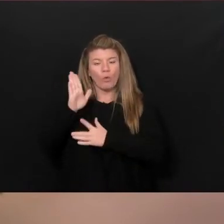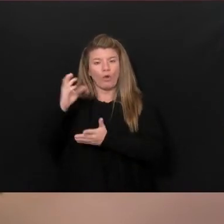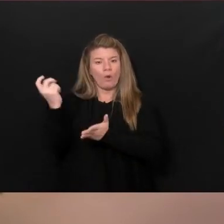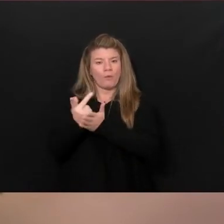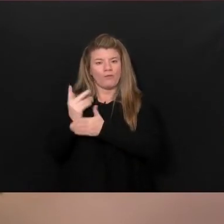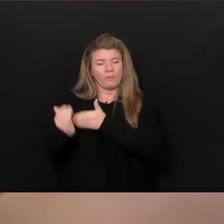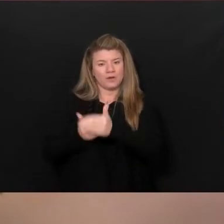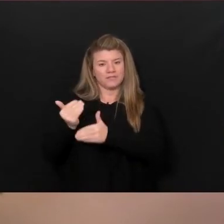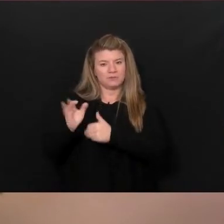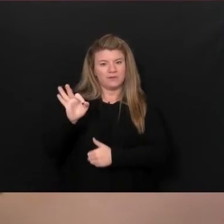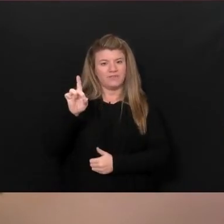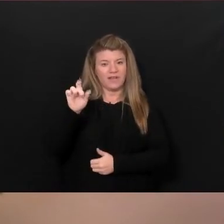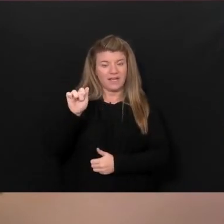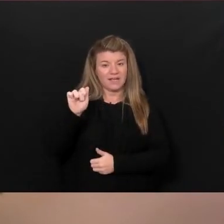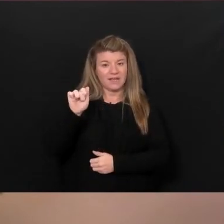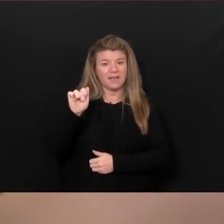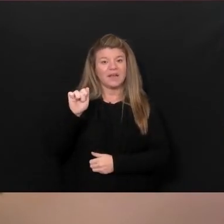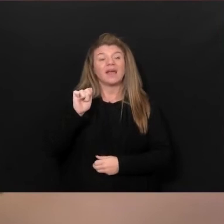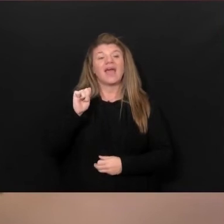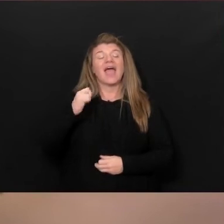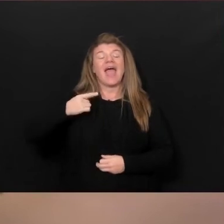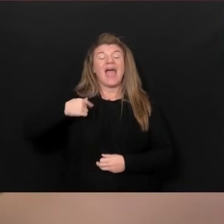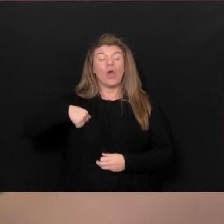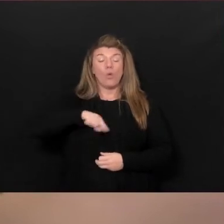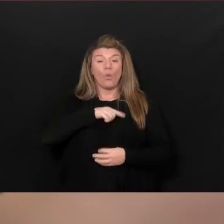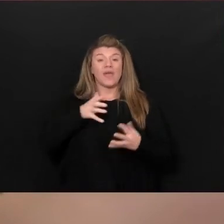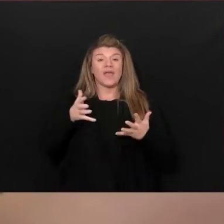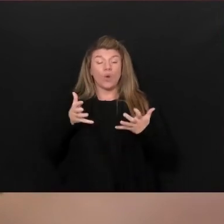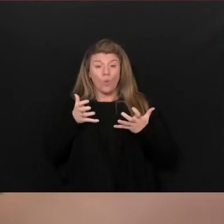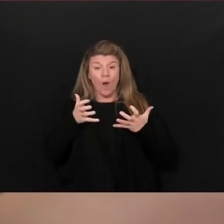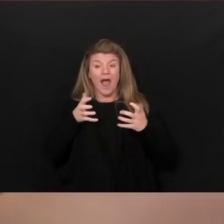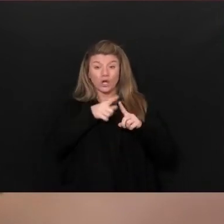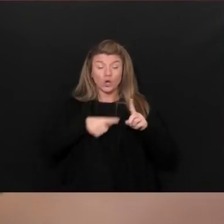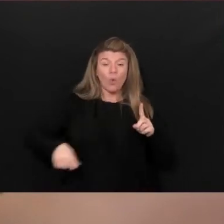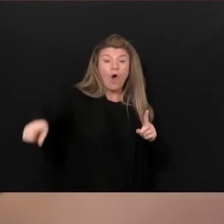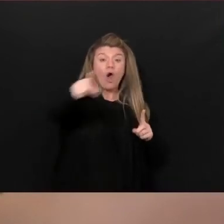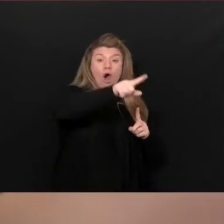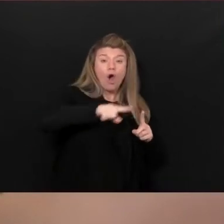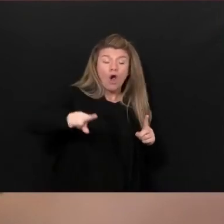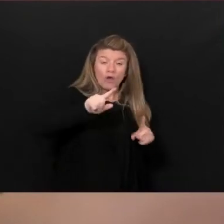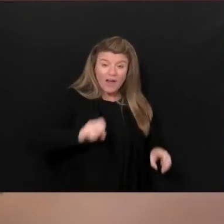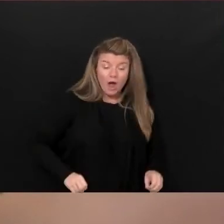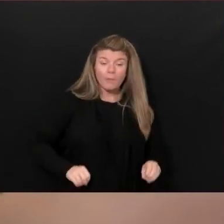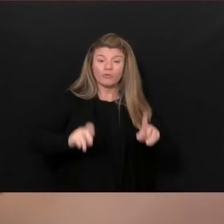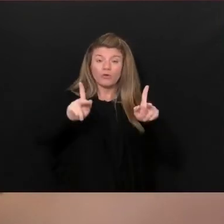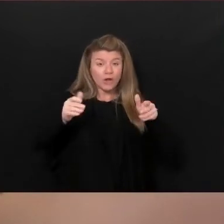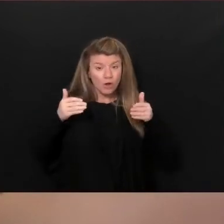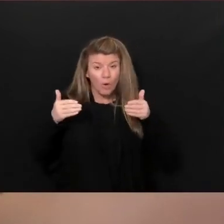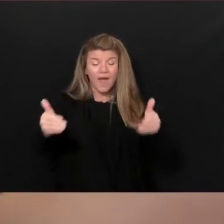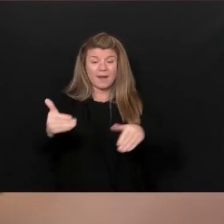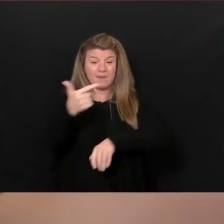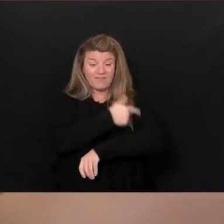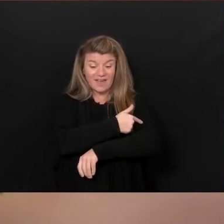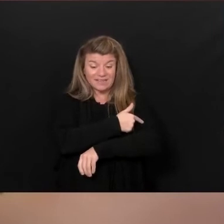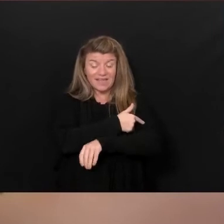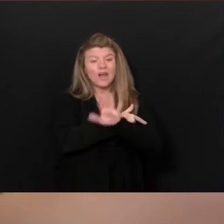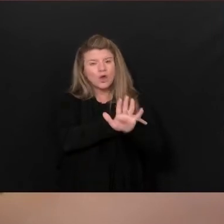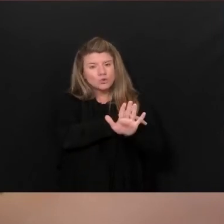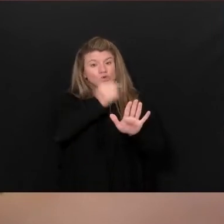process with the FDA. And we want each West Virginian to have that opportunity to be vaccinated. But when it's your